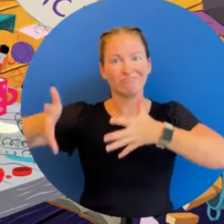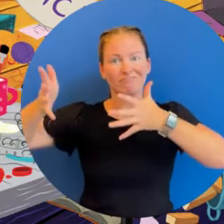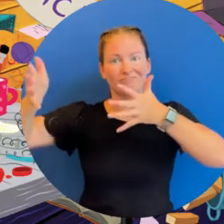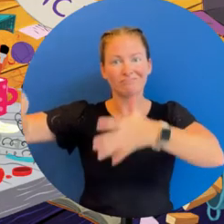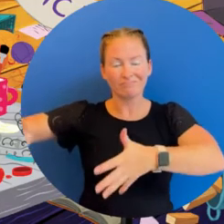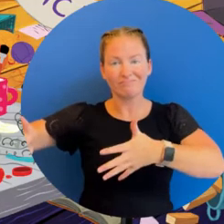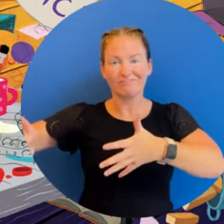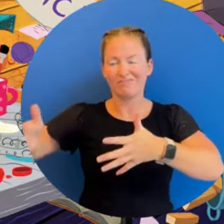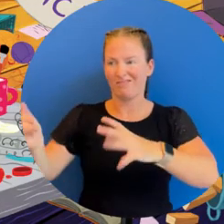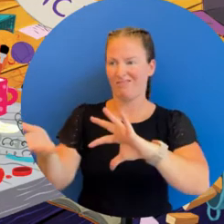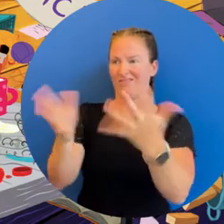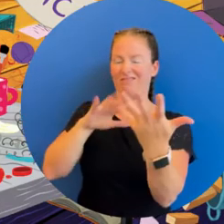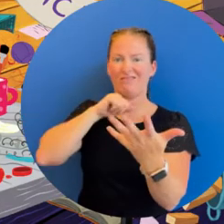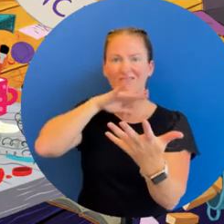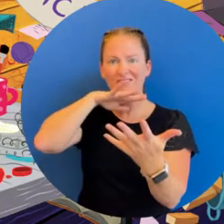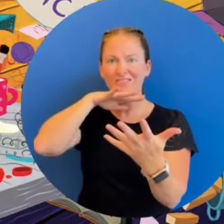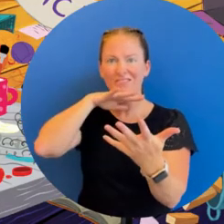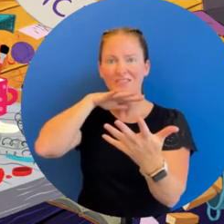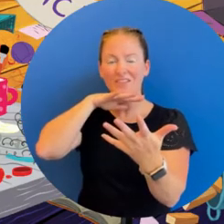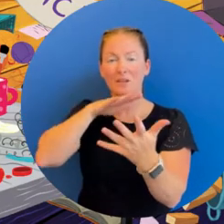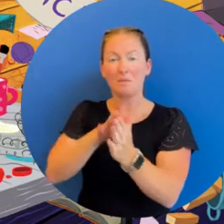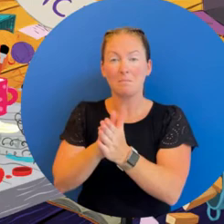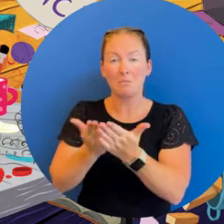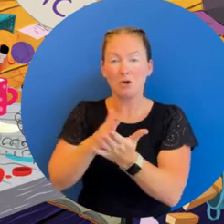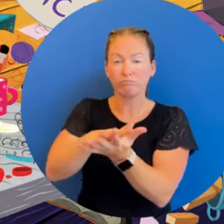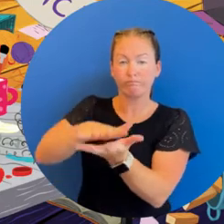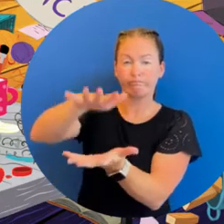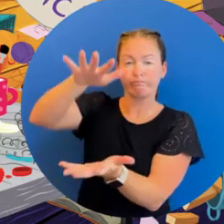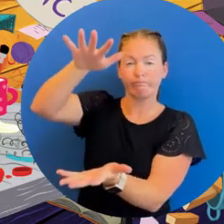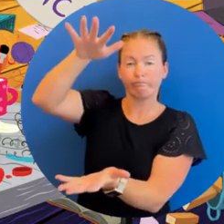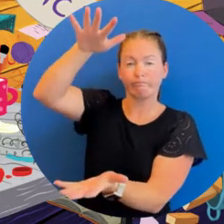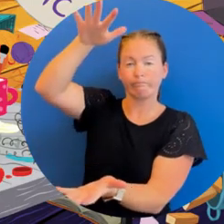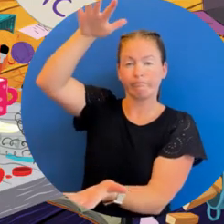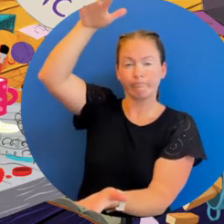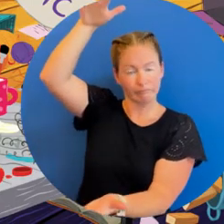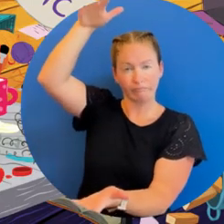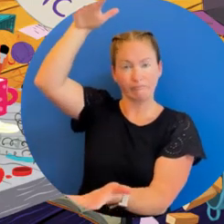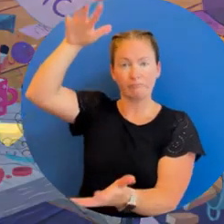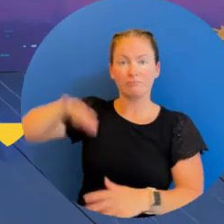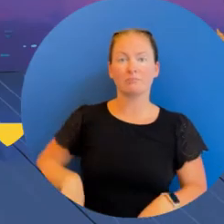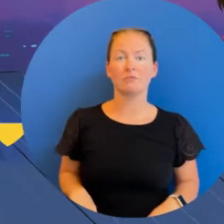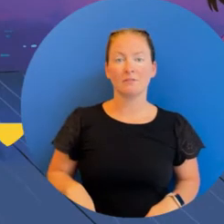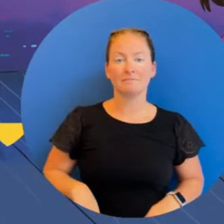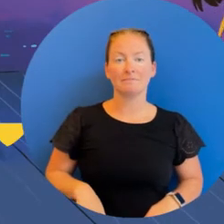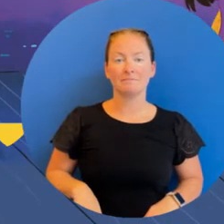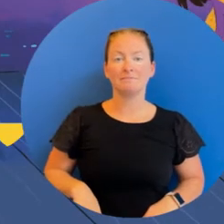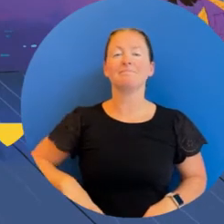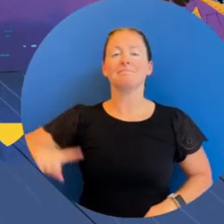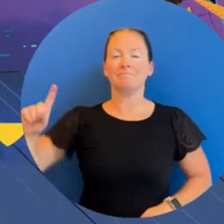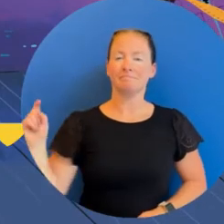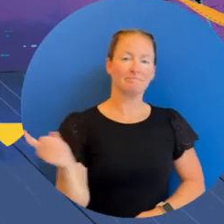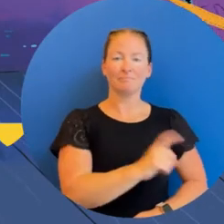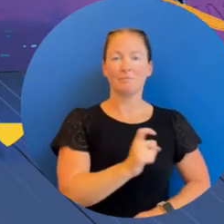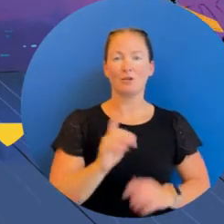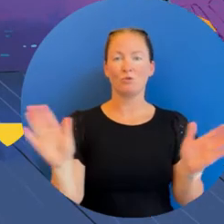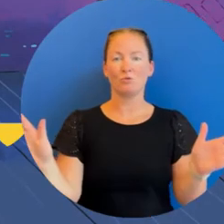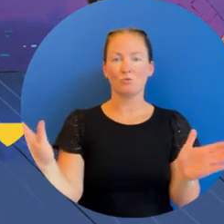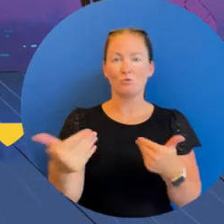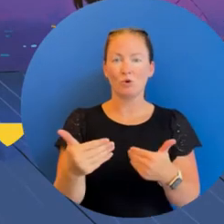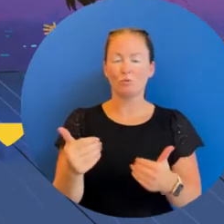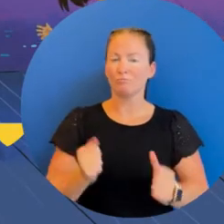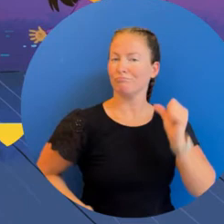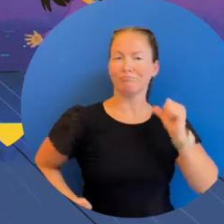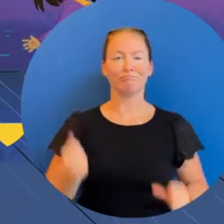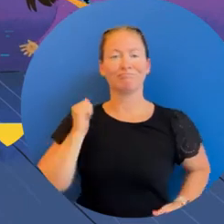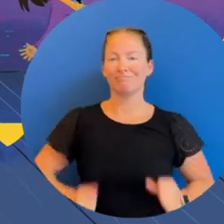books lie. With the space like a pigsty, the books piled up high. To her room, Billy ran,